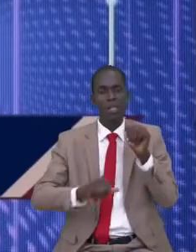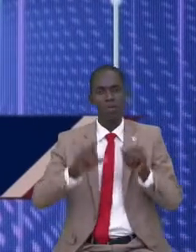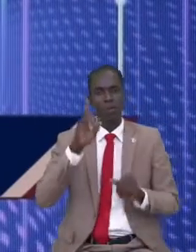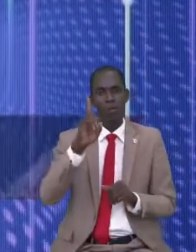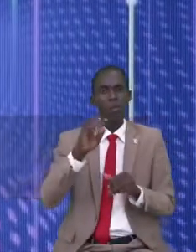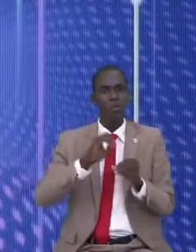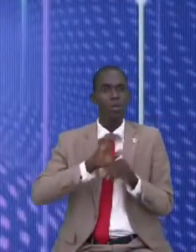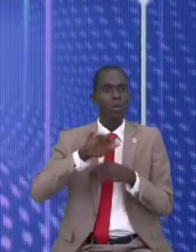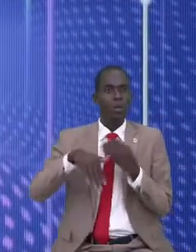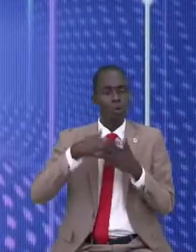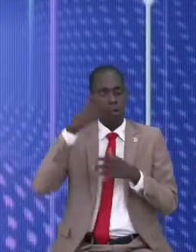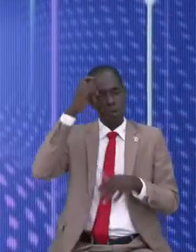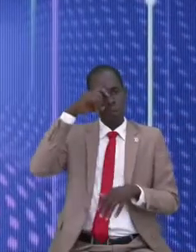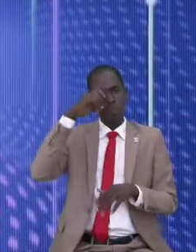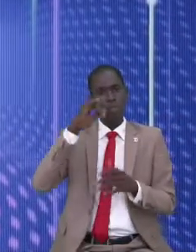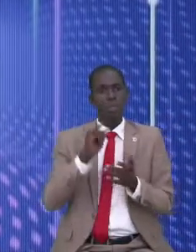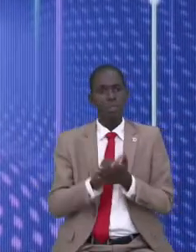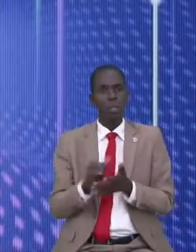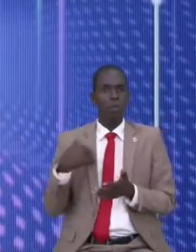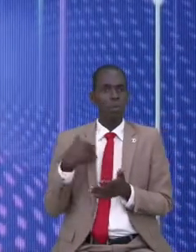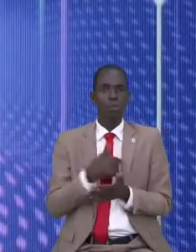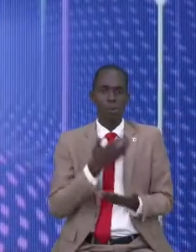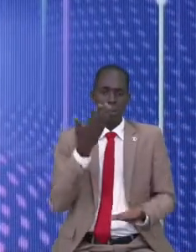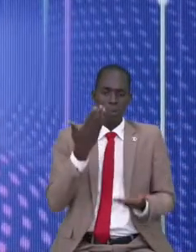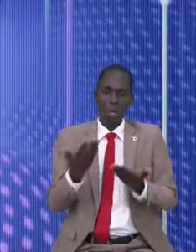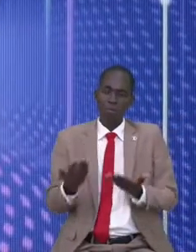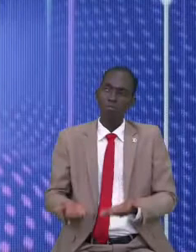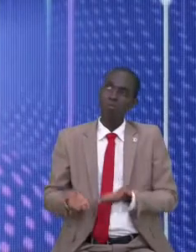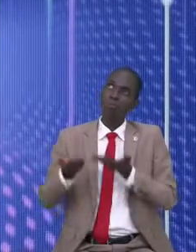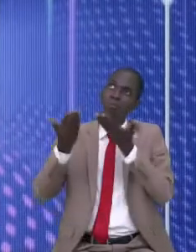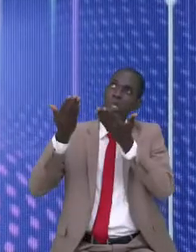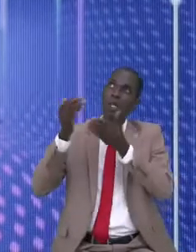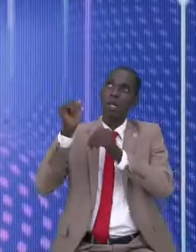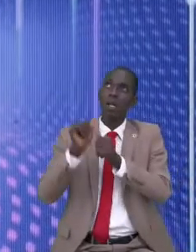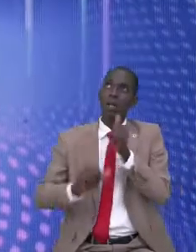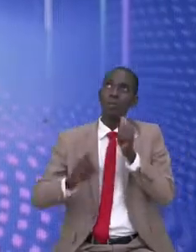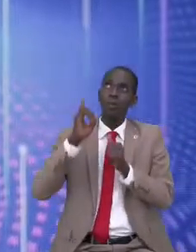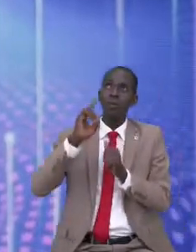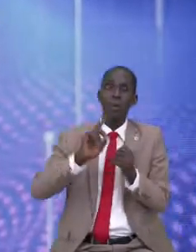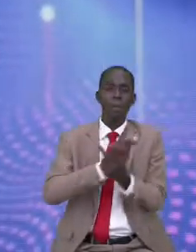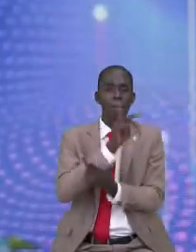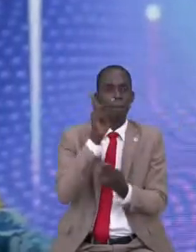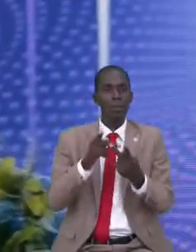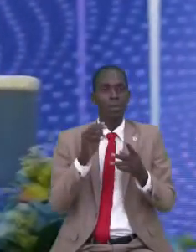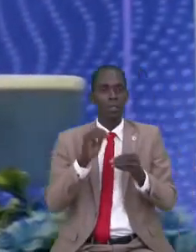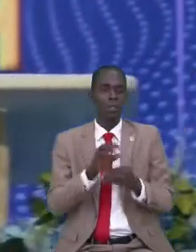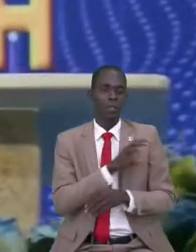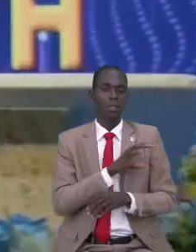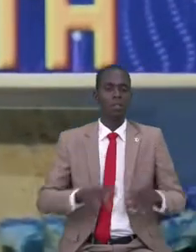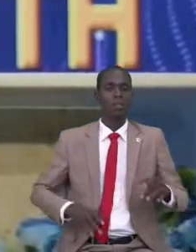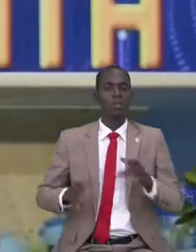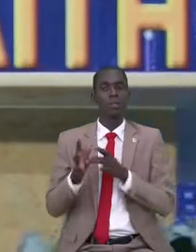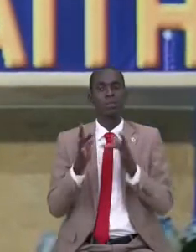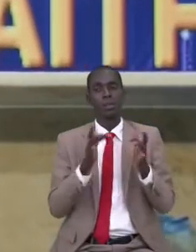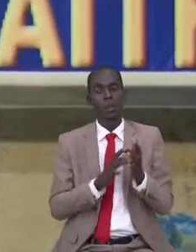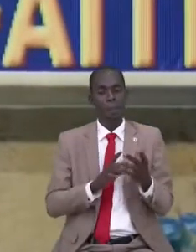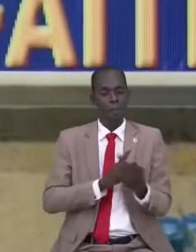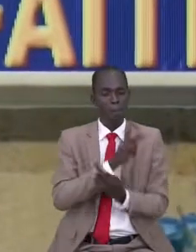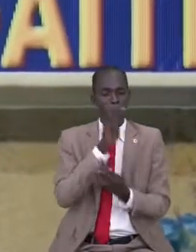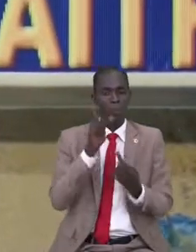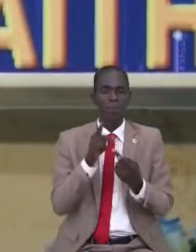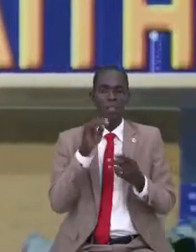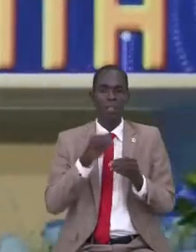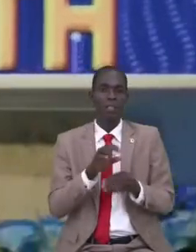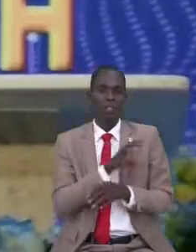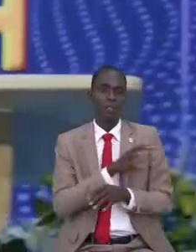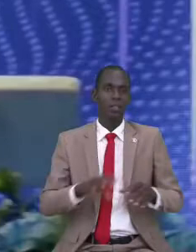we may present every man perfect in Christ Jesus. Perfect in